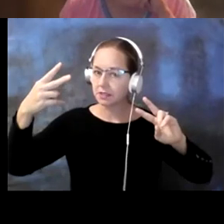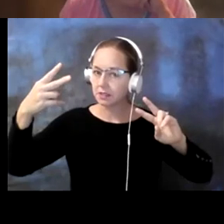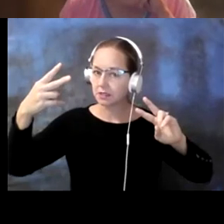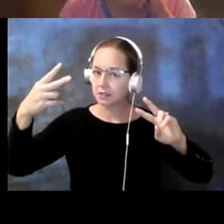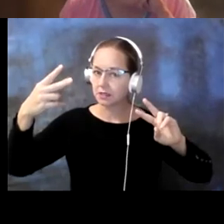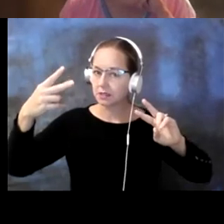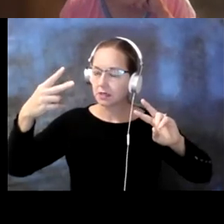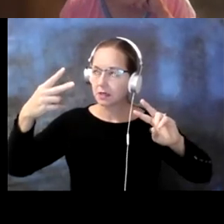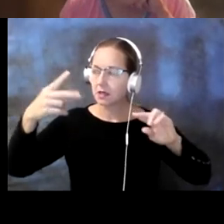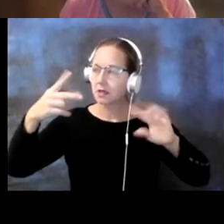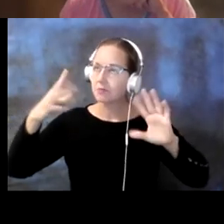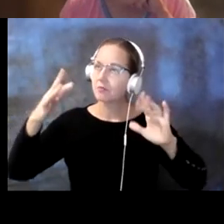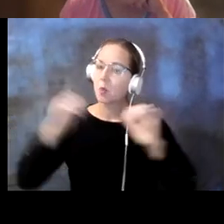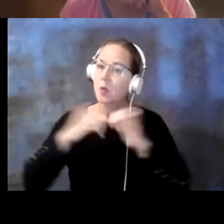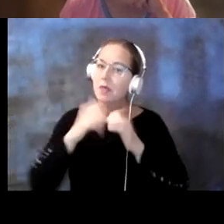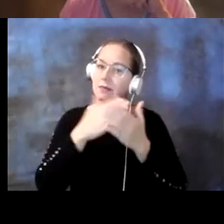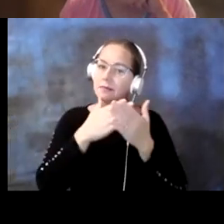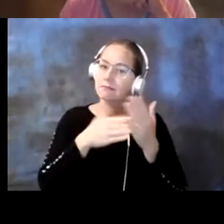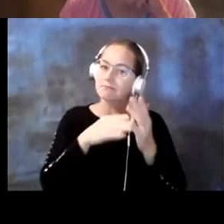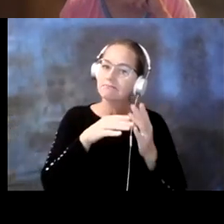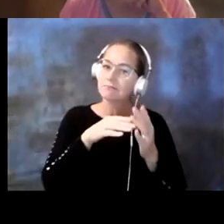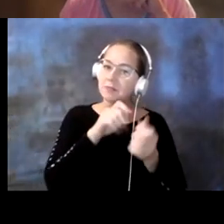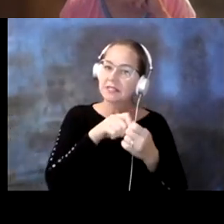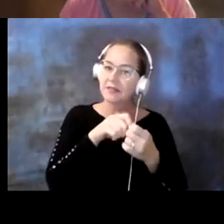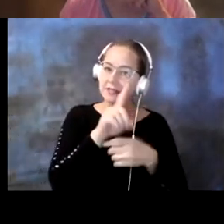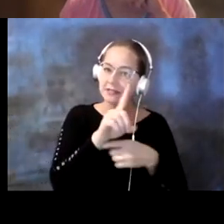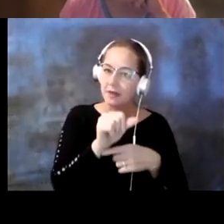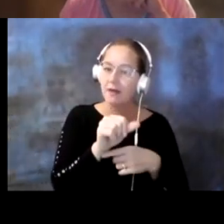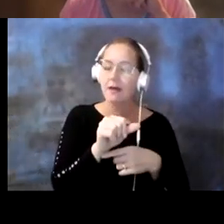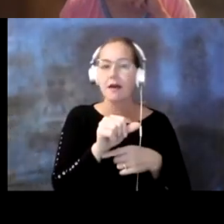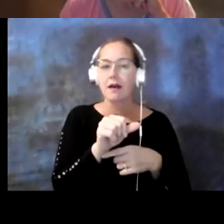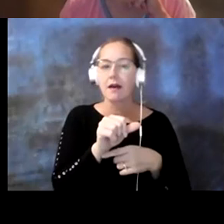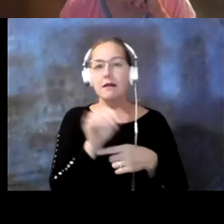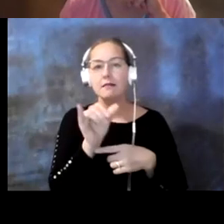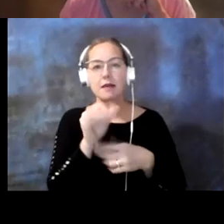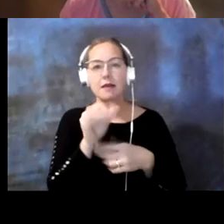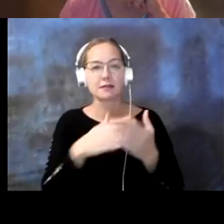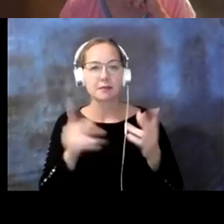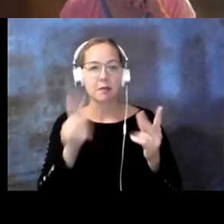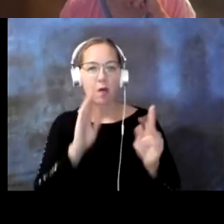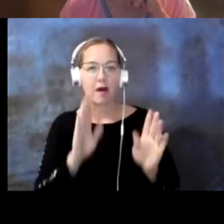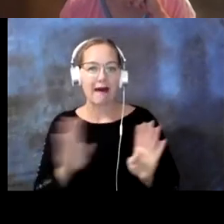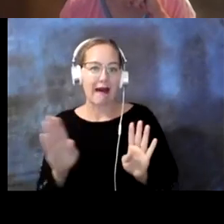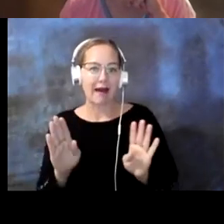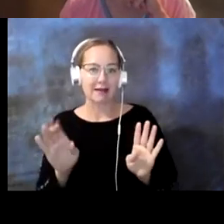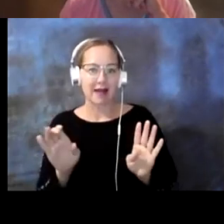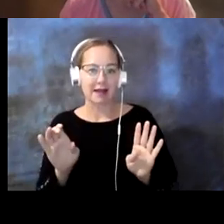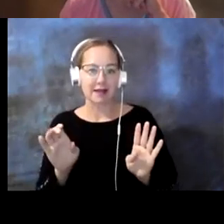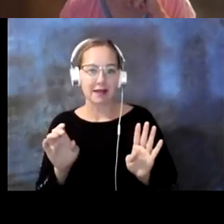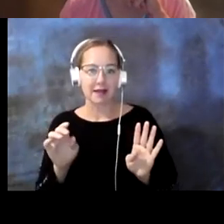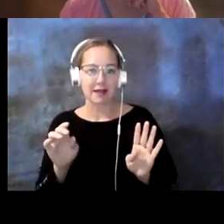certain disabilities. Like sometimes people will act like people are